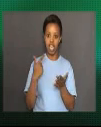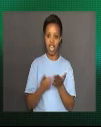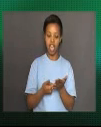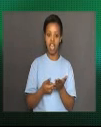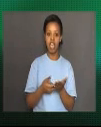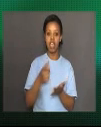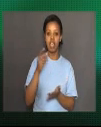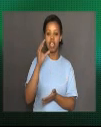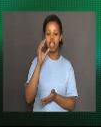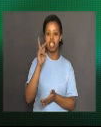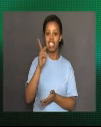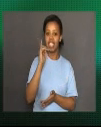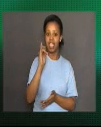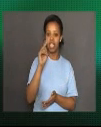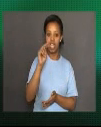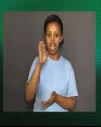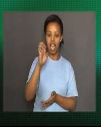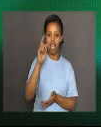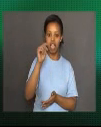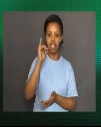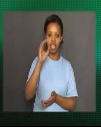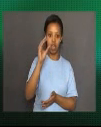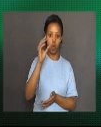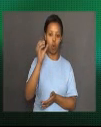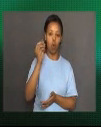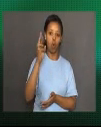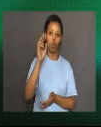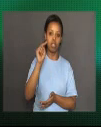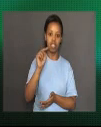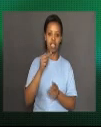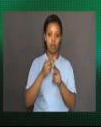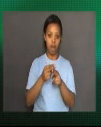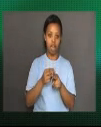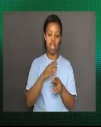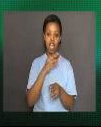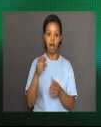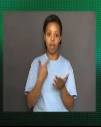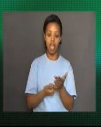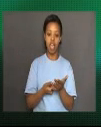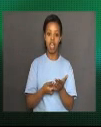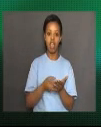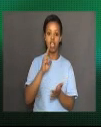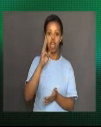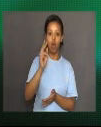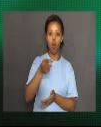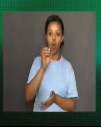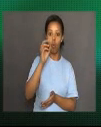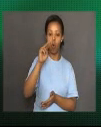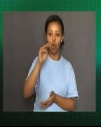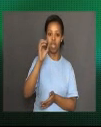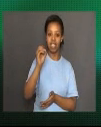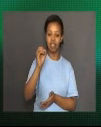kinetochore sever the recombination nodules and pull the homologous pairs